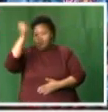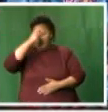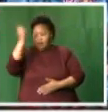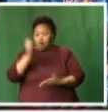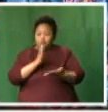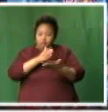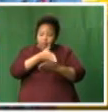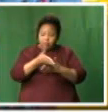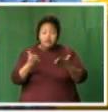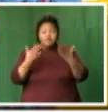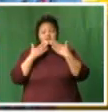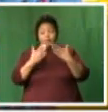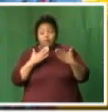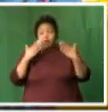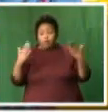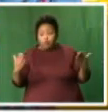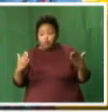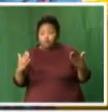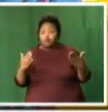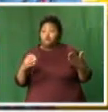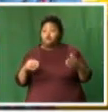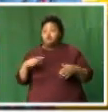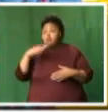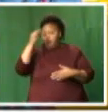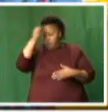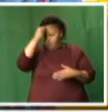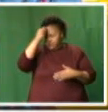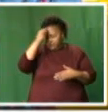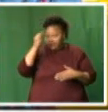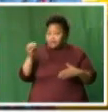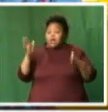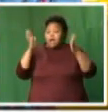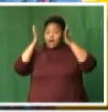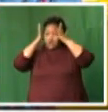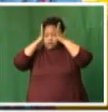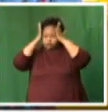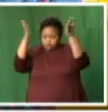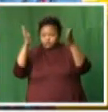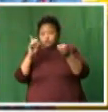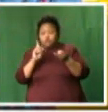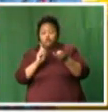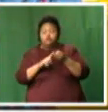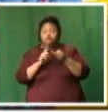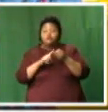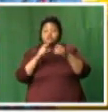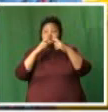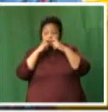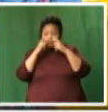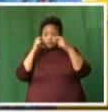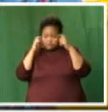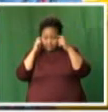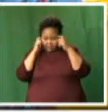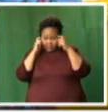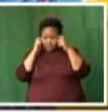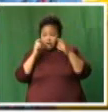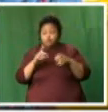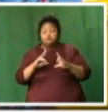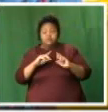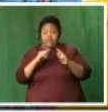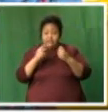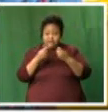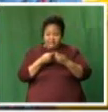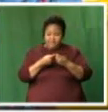both countries kaNgwane nalo seMozambique lokuthi bakhone kubambisana ukuthi le team yethu ihambe